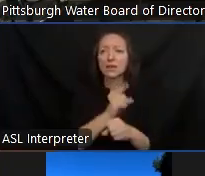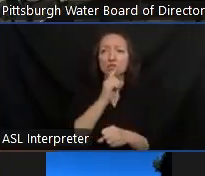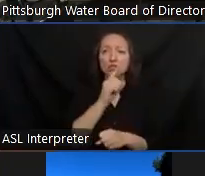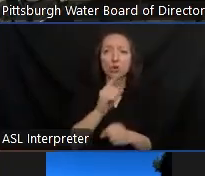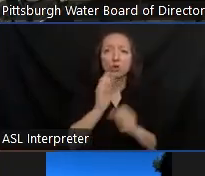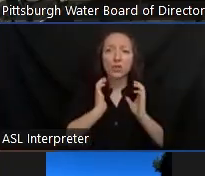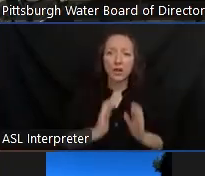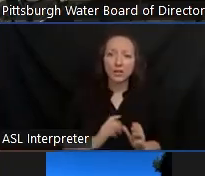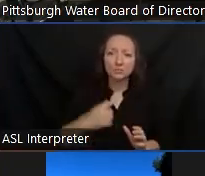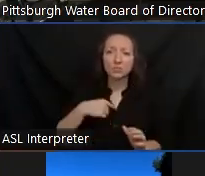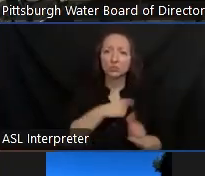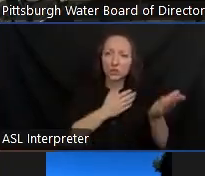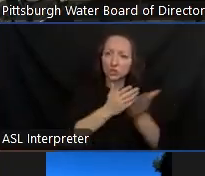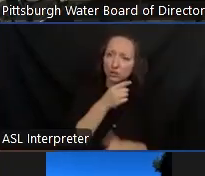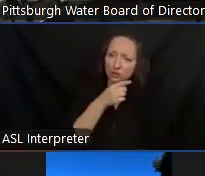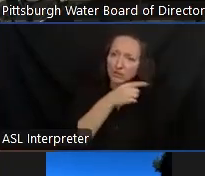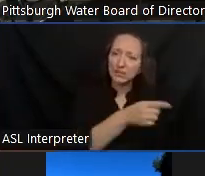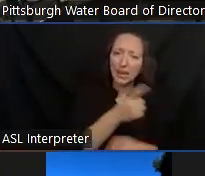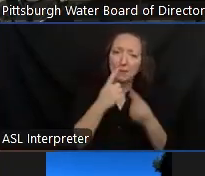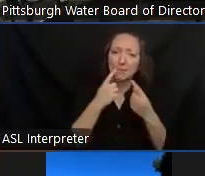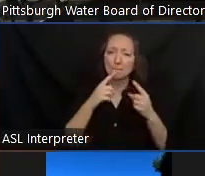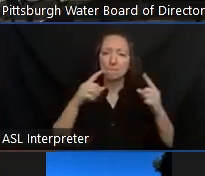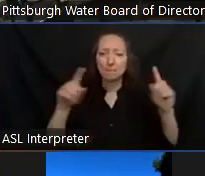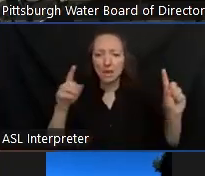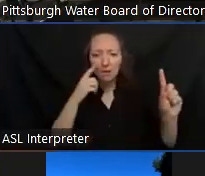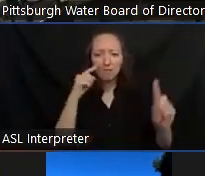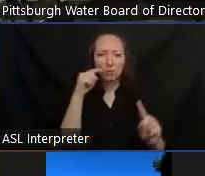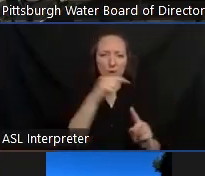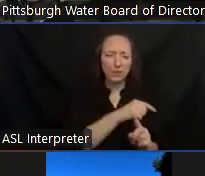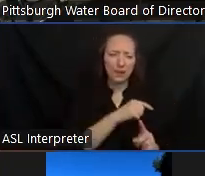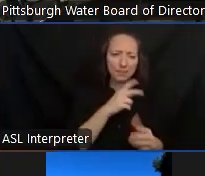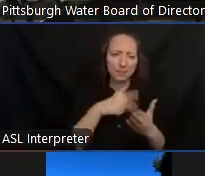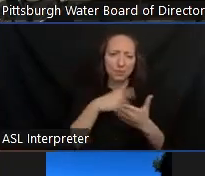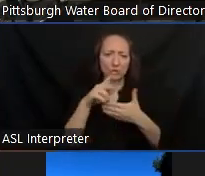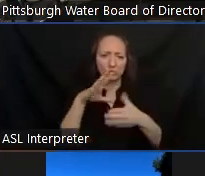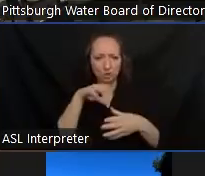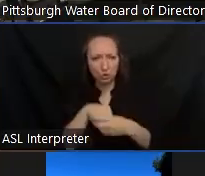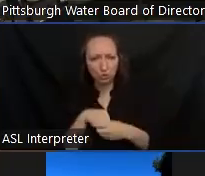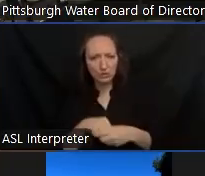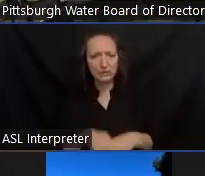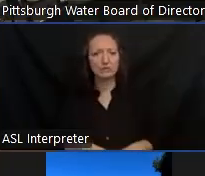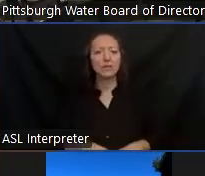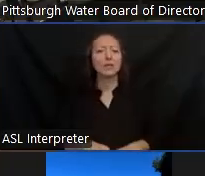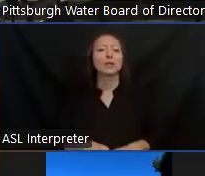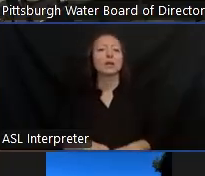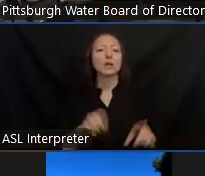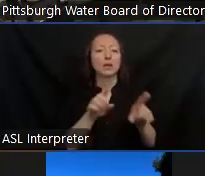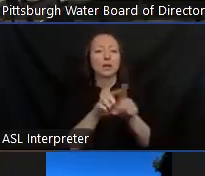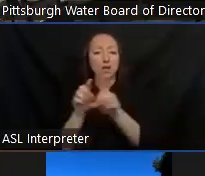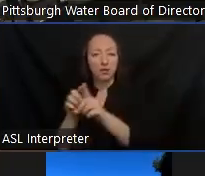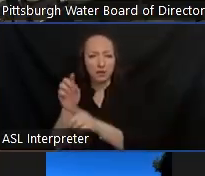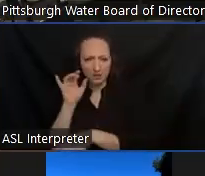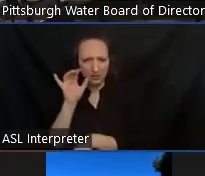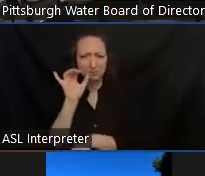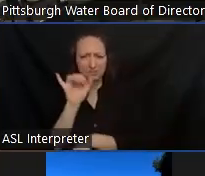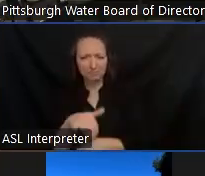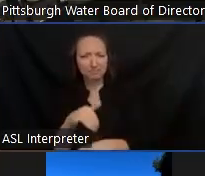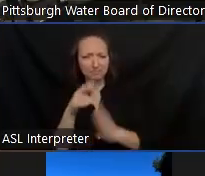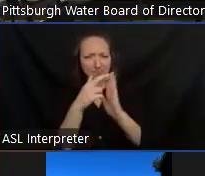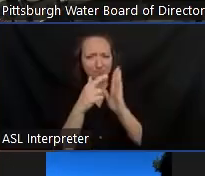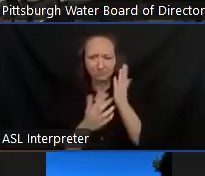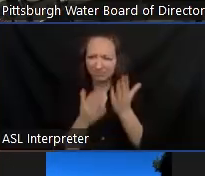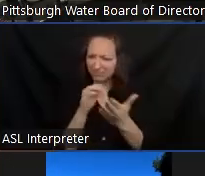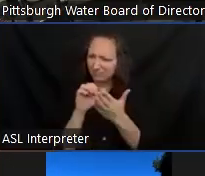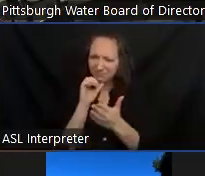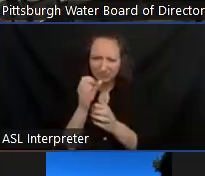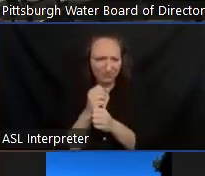inclusive and effective as possible. Even in the light of regulations that didn't necessarily make sense, he wanted to make sure that the program